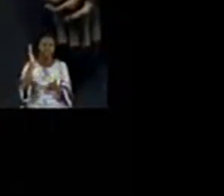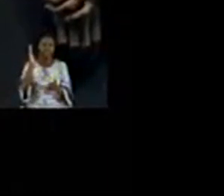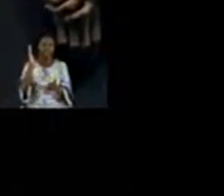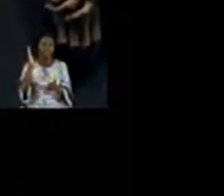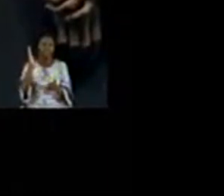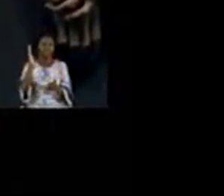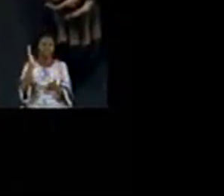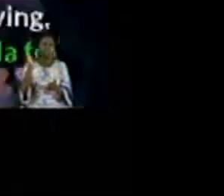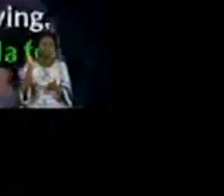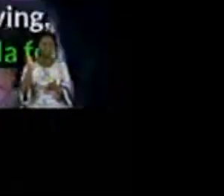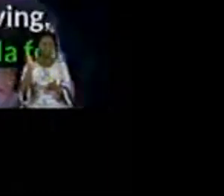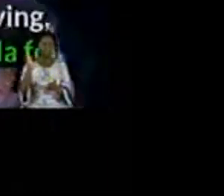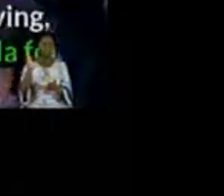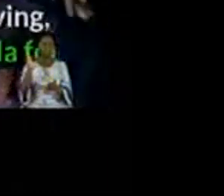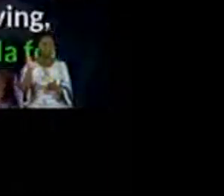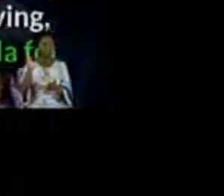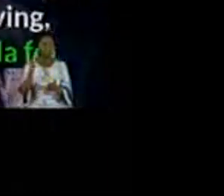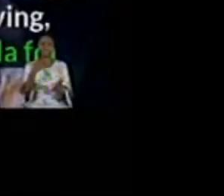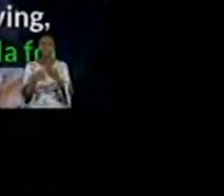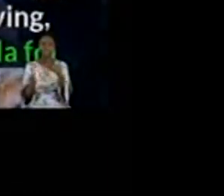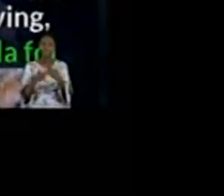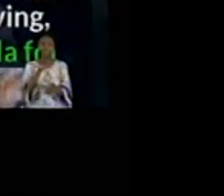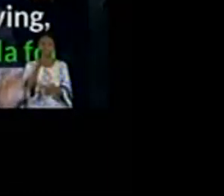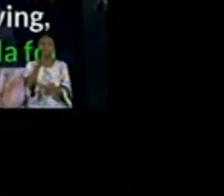testify. Sing